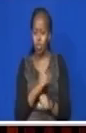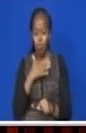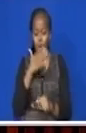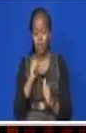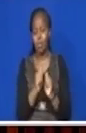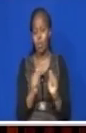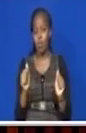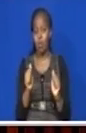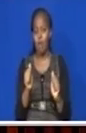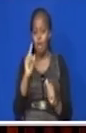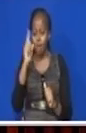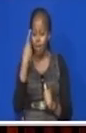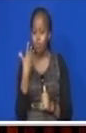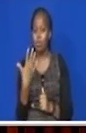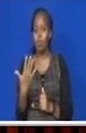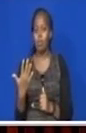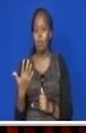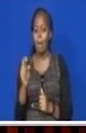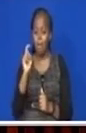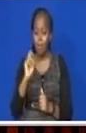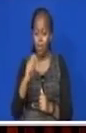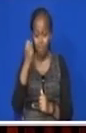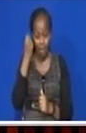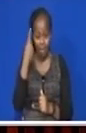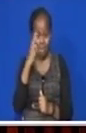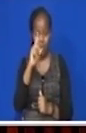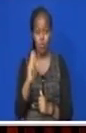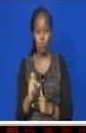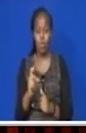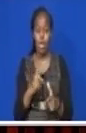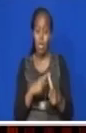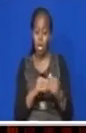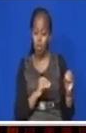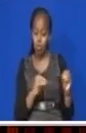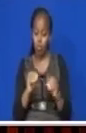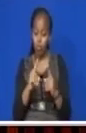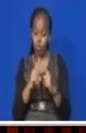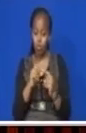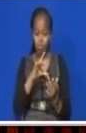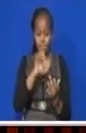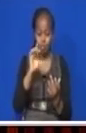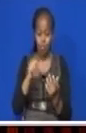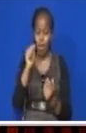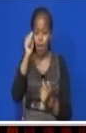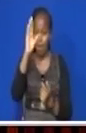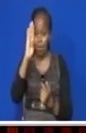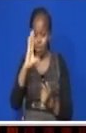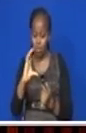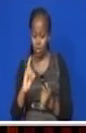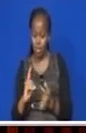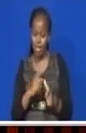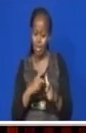the first thing is understand the question, okay? Then you go to the choices. Understand the choices also,